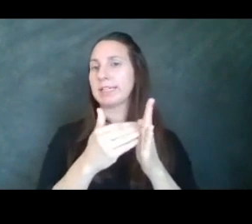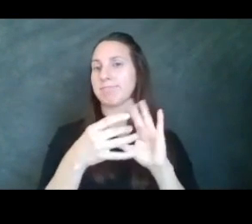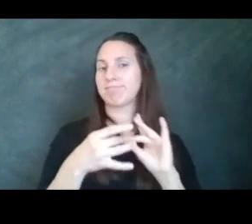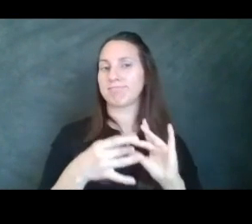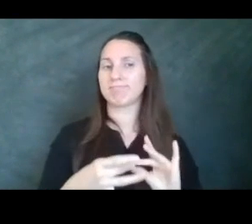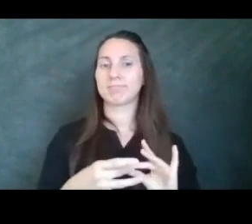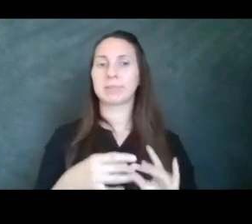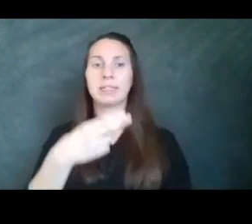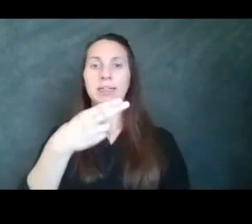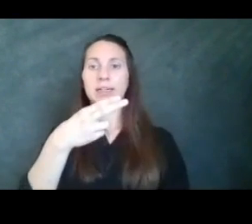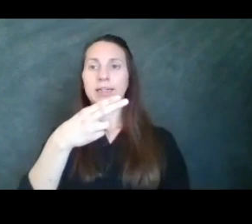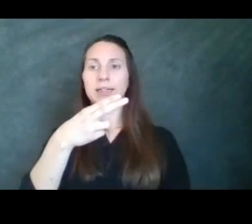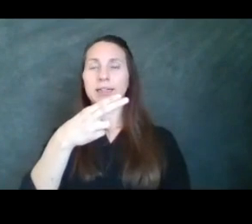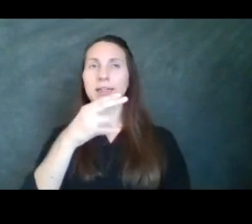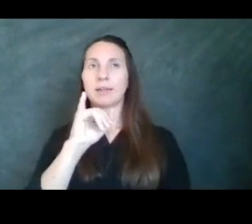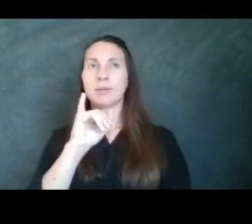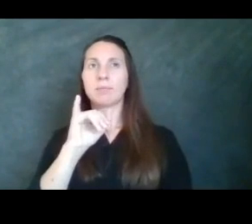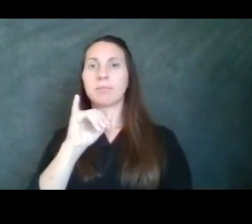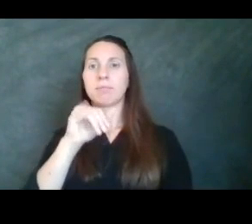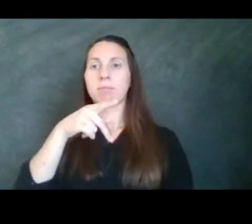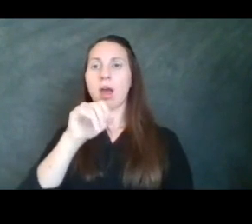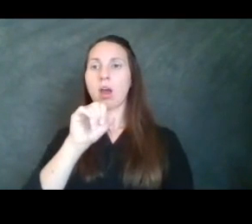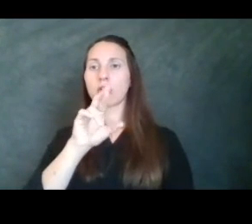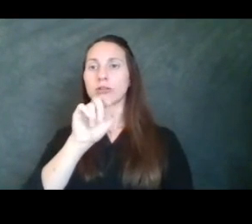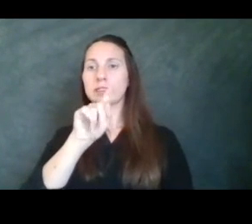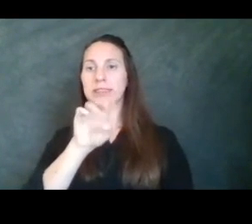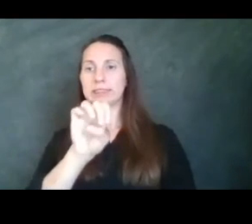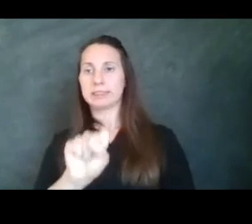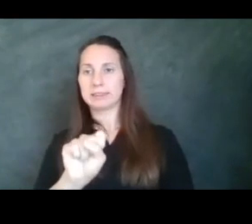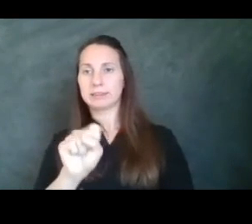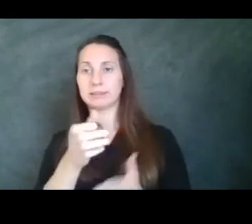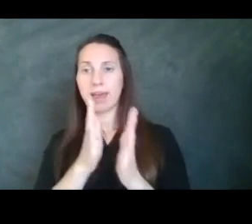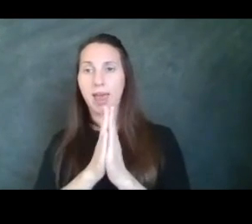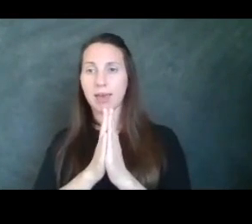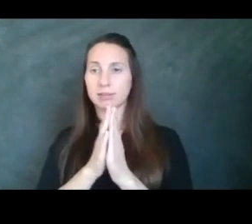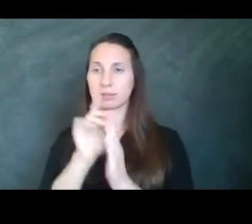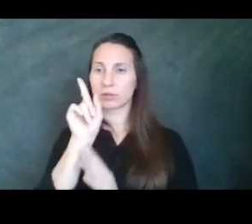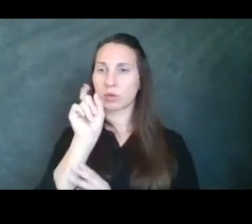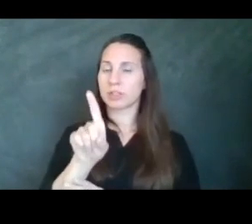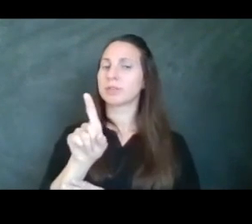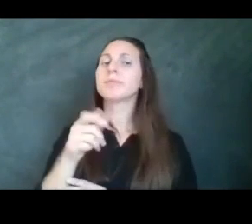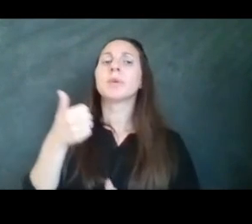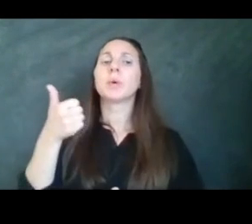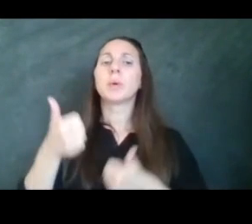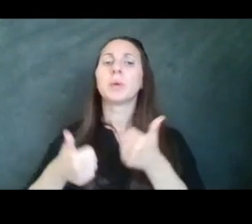Hippocrates asked the question, which children should be raised?